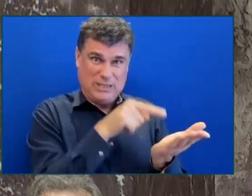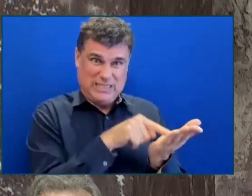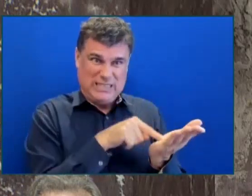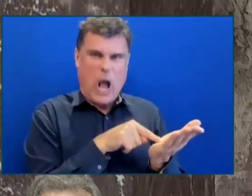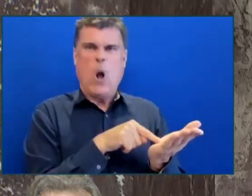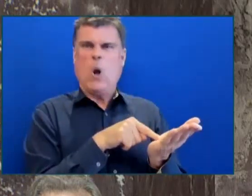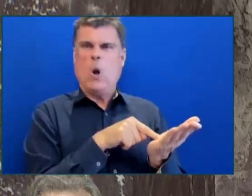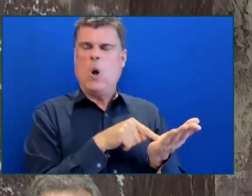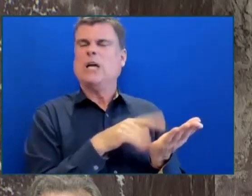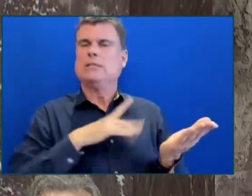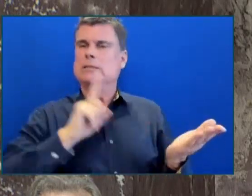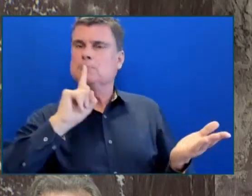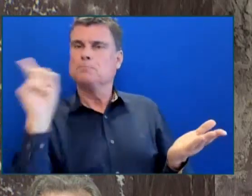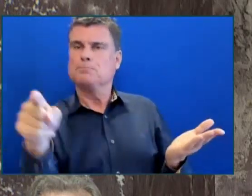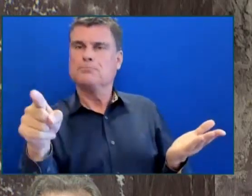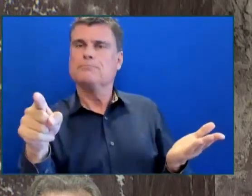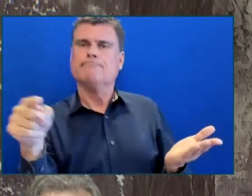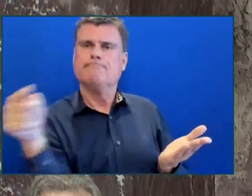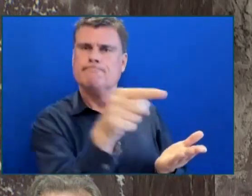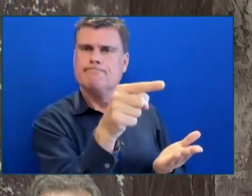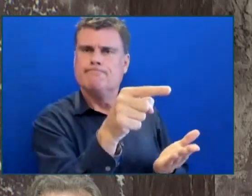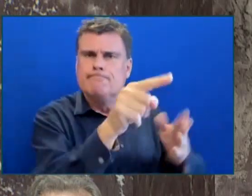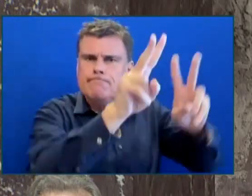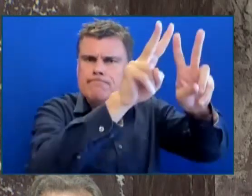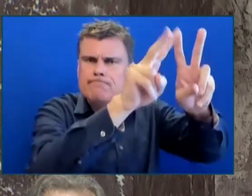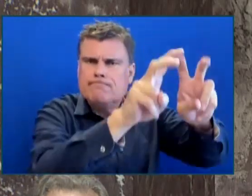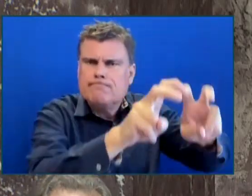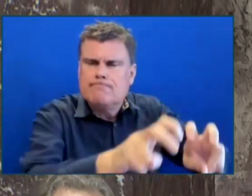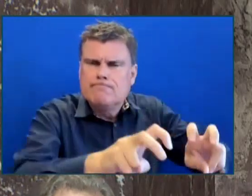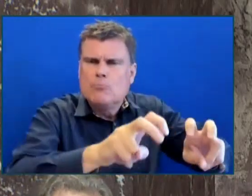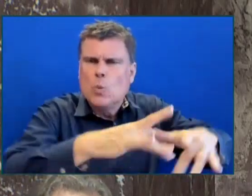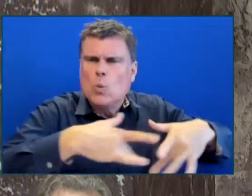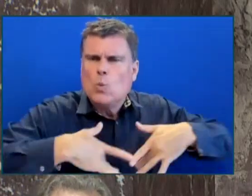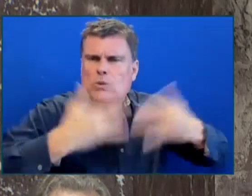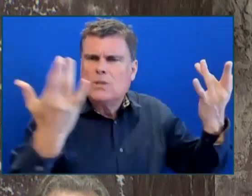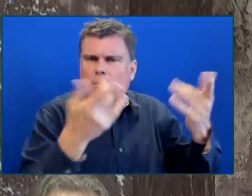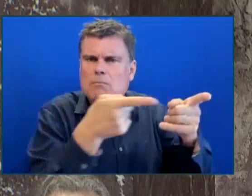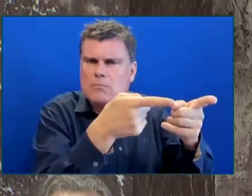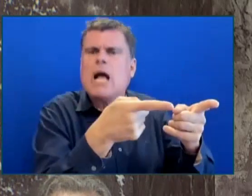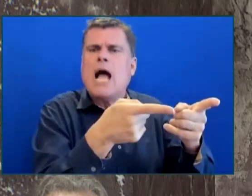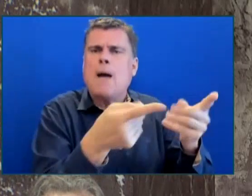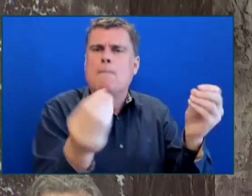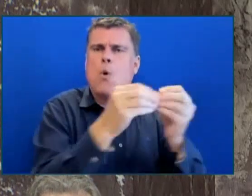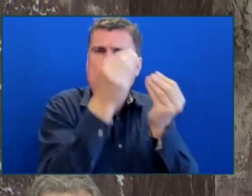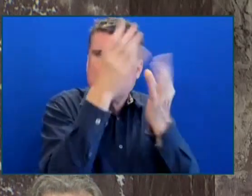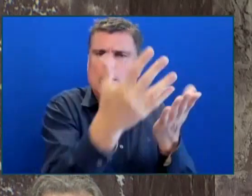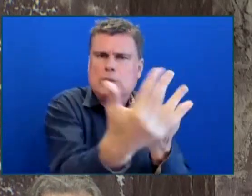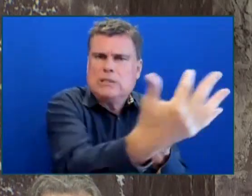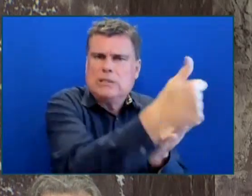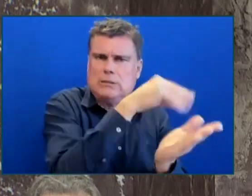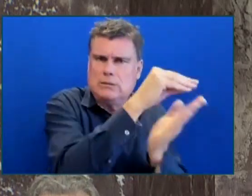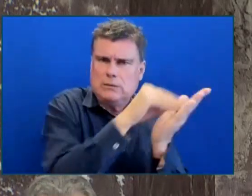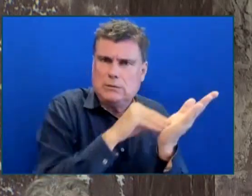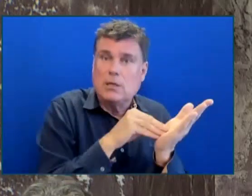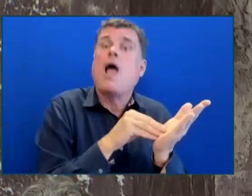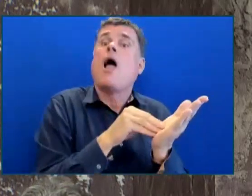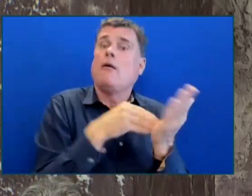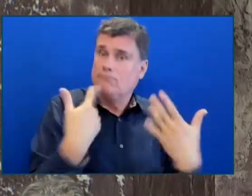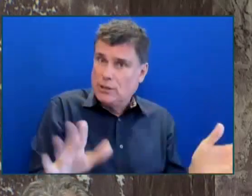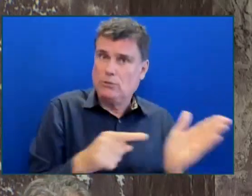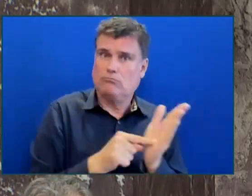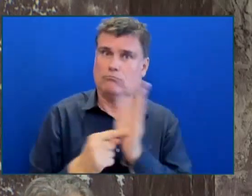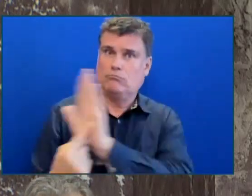public. Now, the members talk about additional dollars going to Aterra. They fail to mention in their